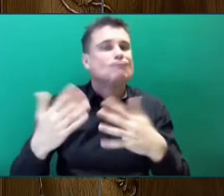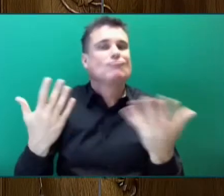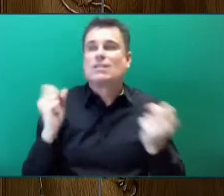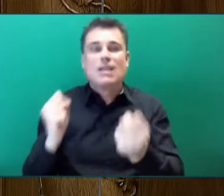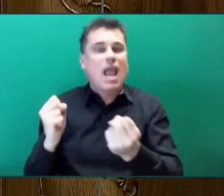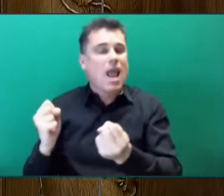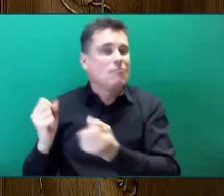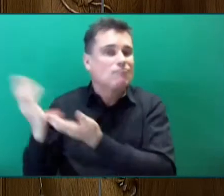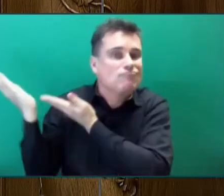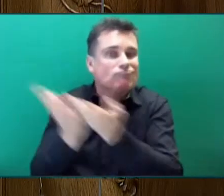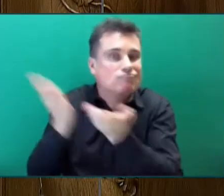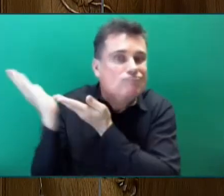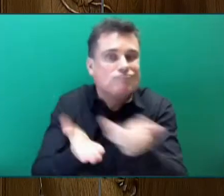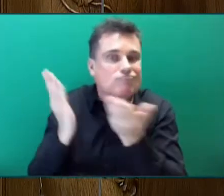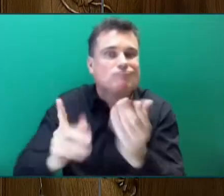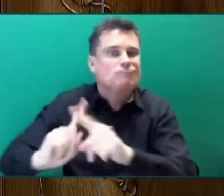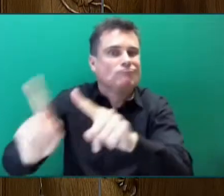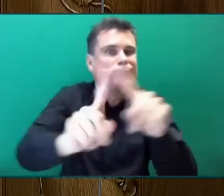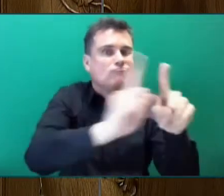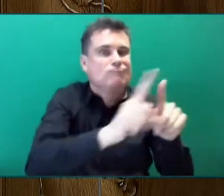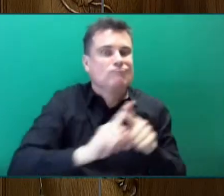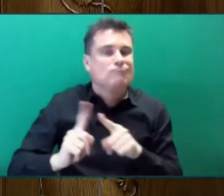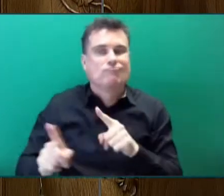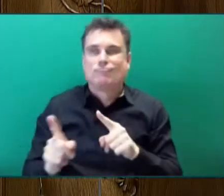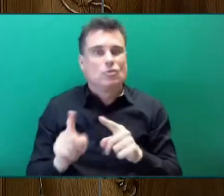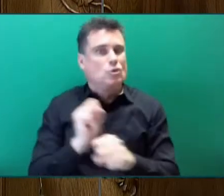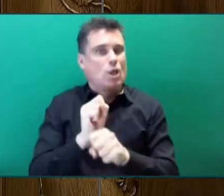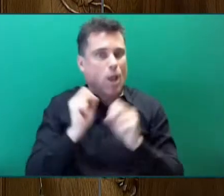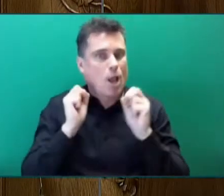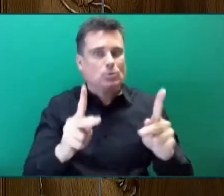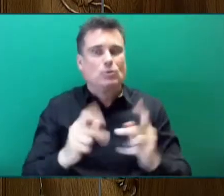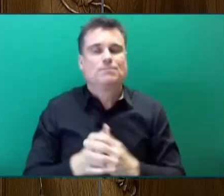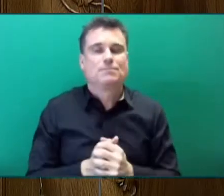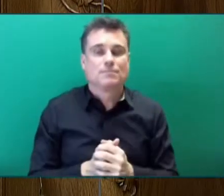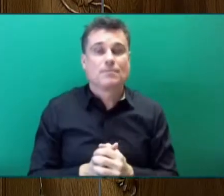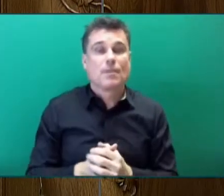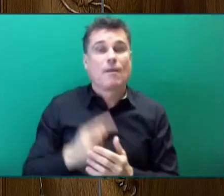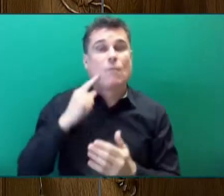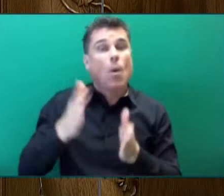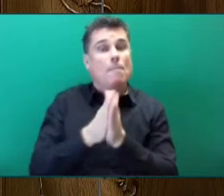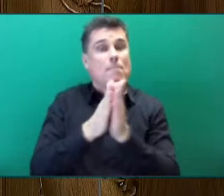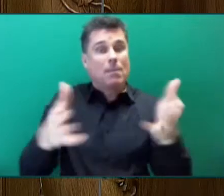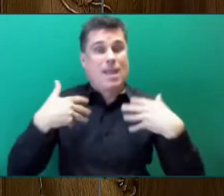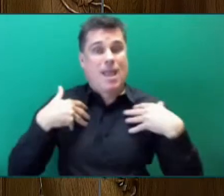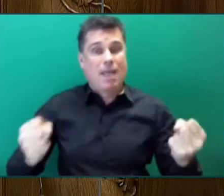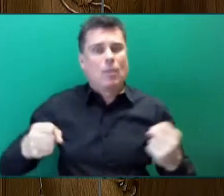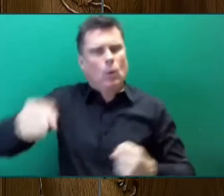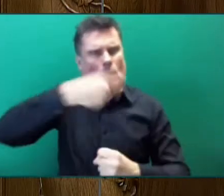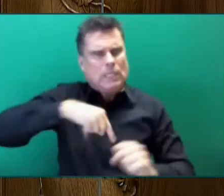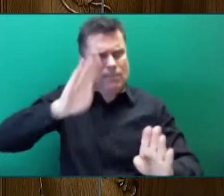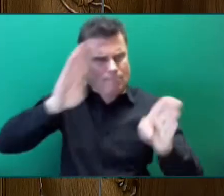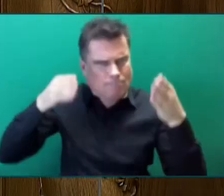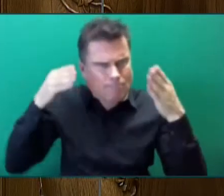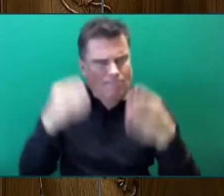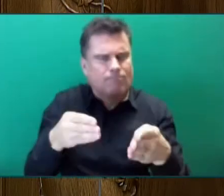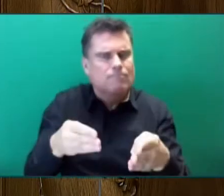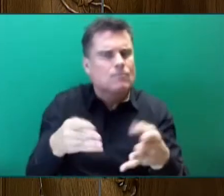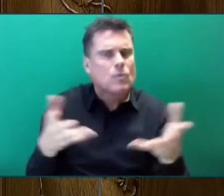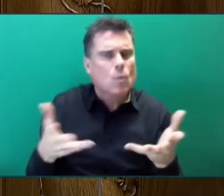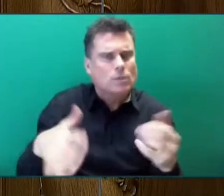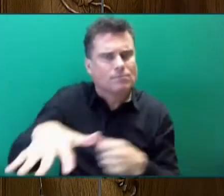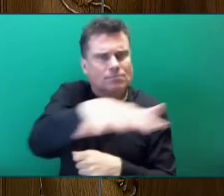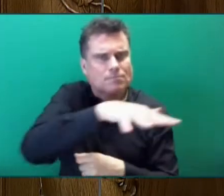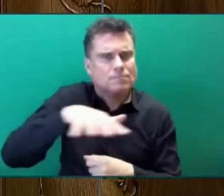measures that keep people safe during a pandemic. These actions do not restrict economic activity. They're the